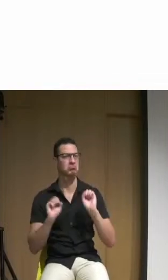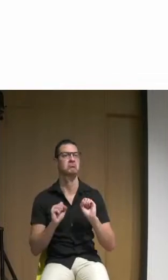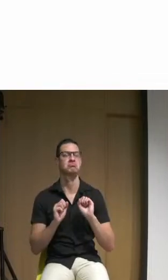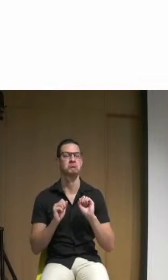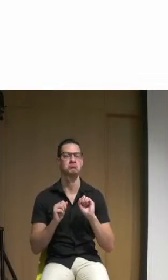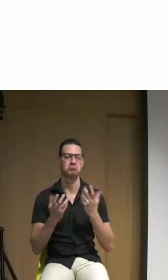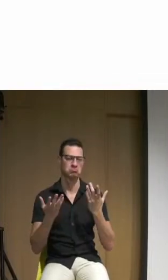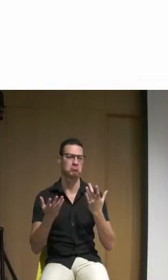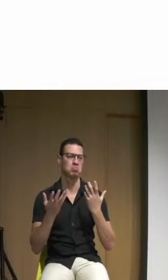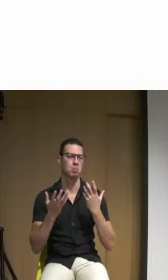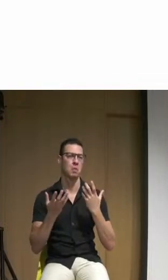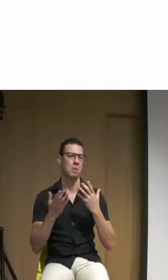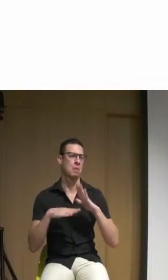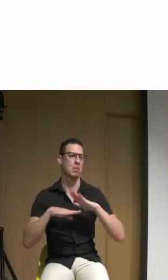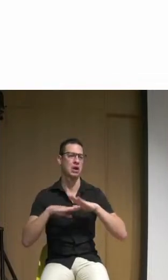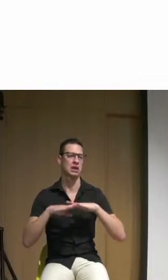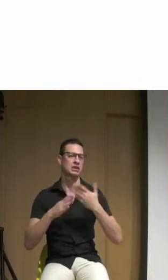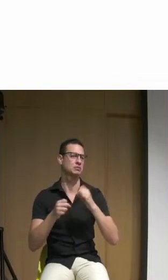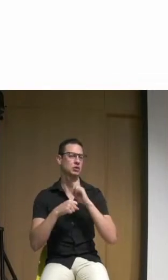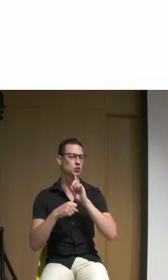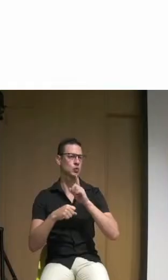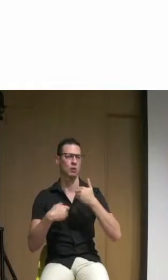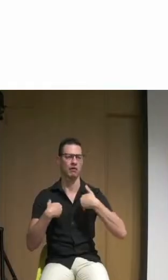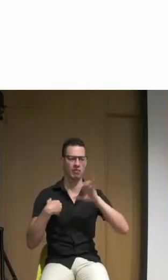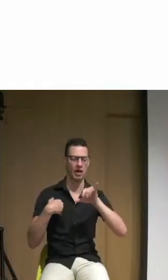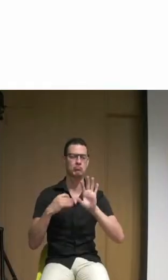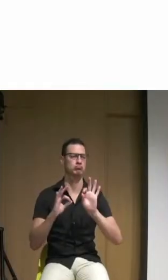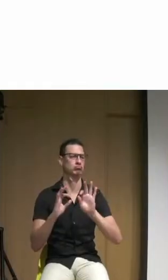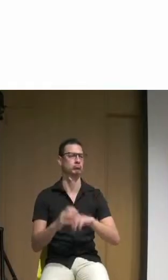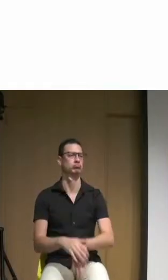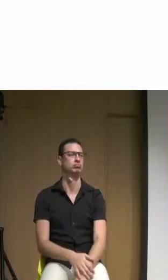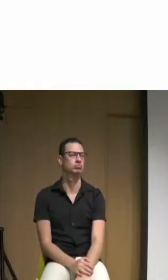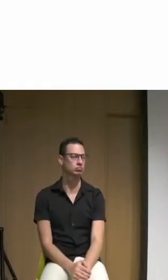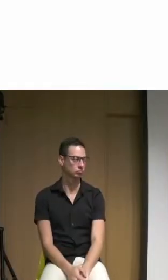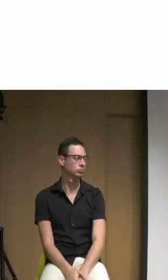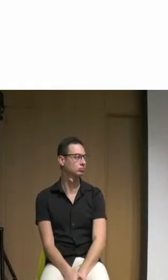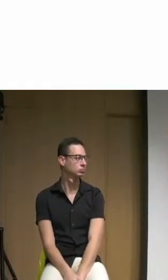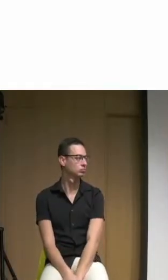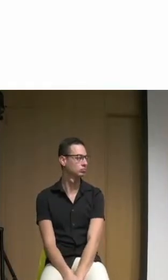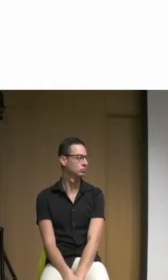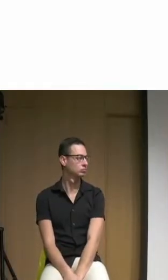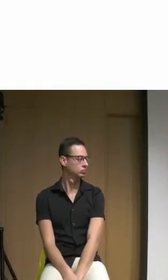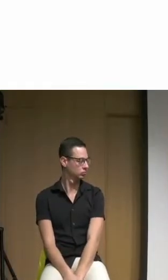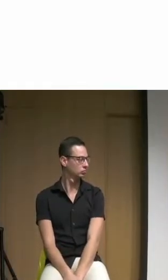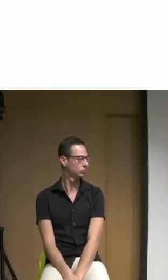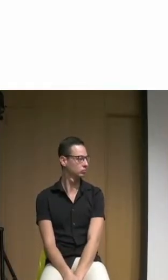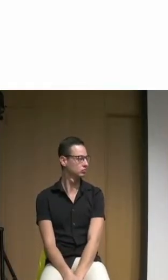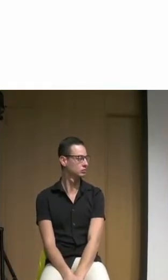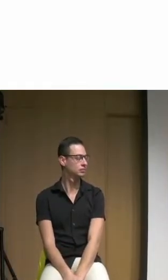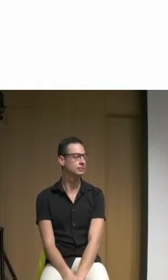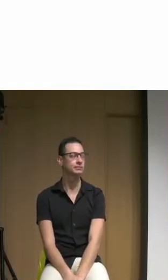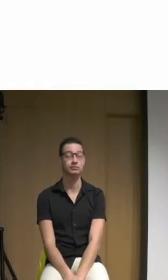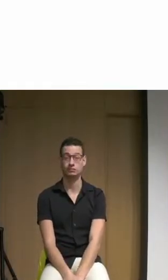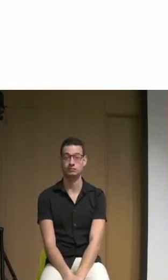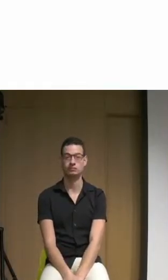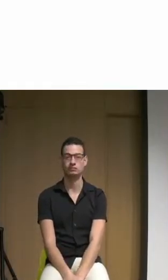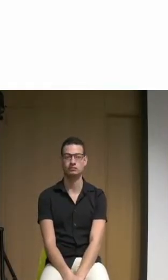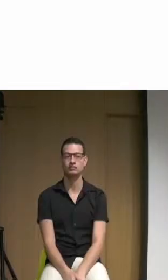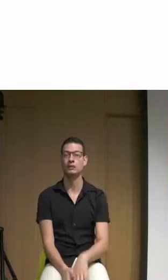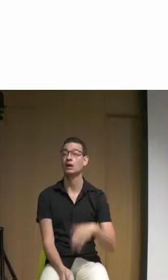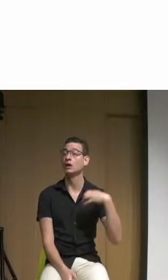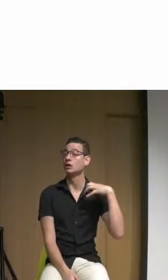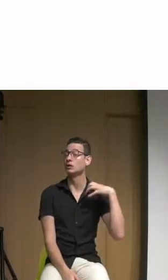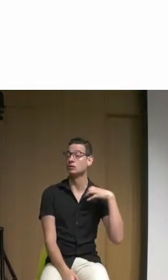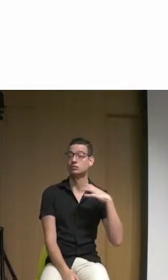would, at least for me, if I could have that awareness, that would be helpful. So Chair, for cover, I will like our parliamentarian